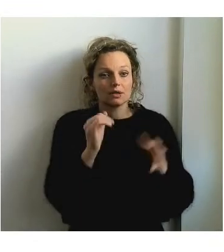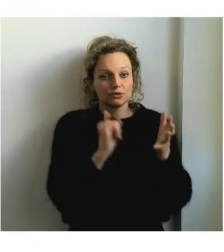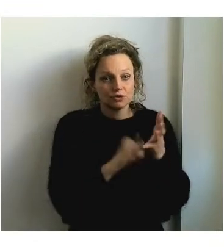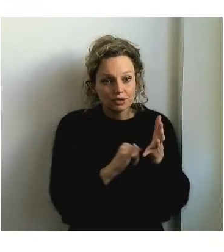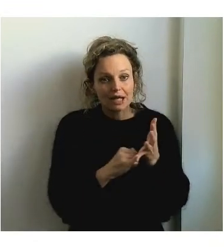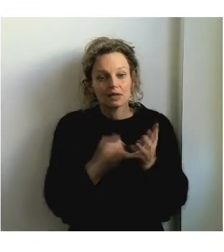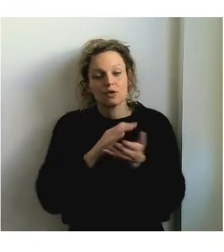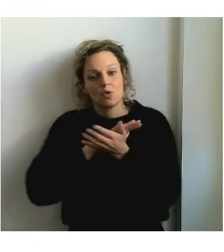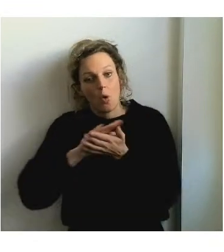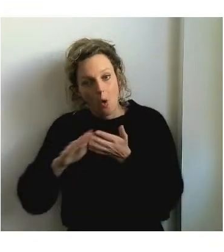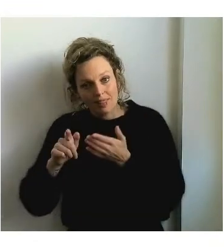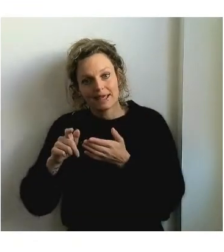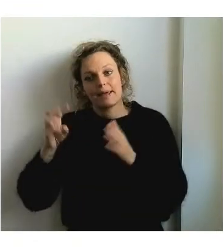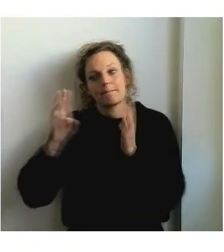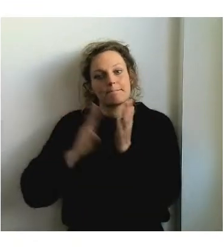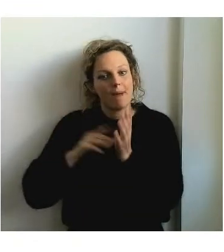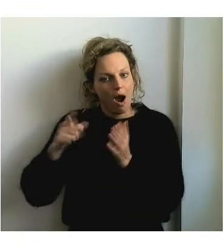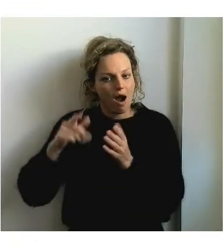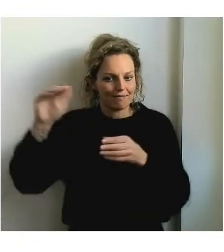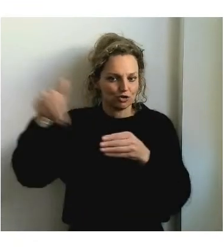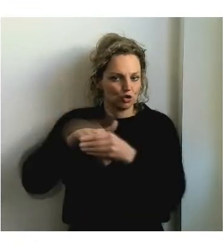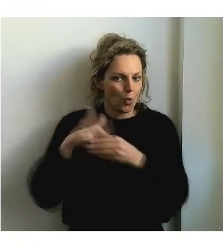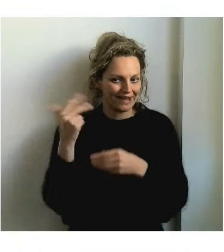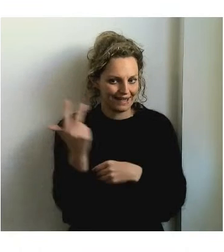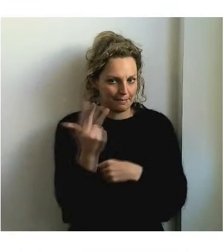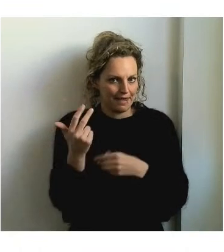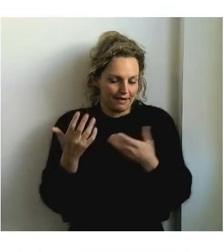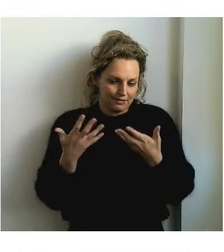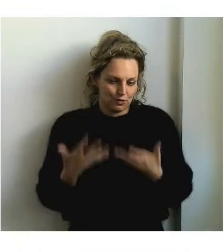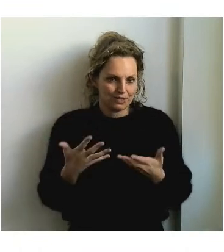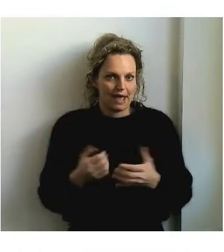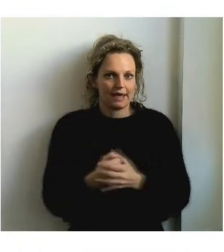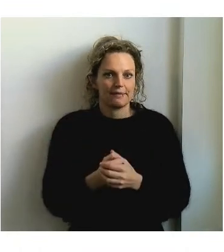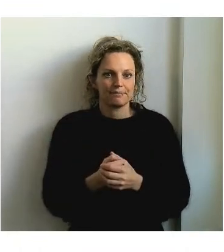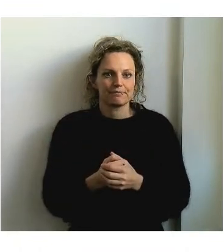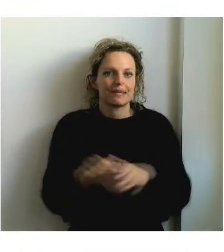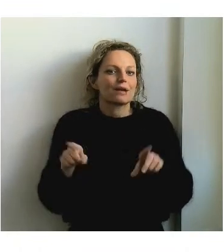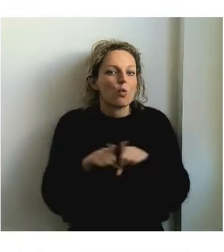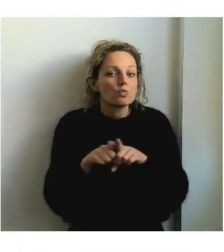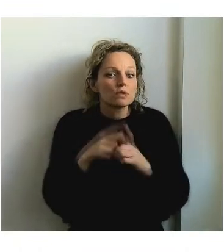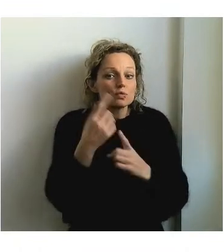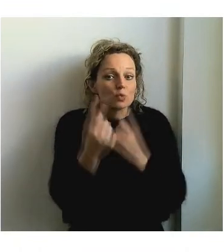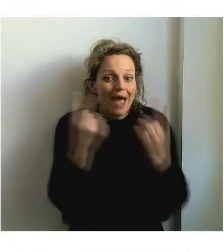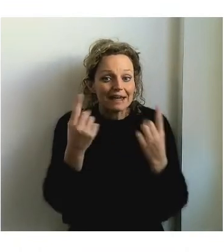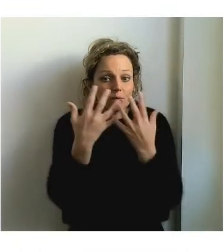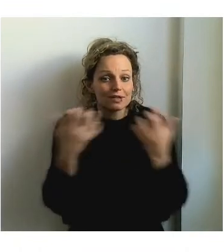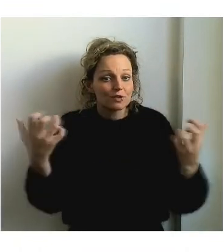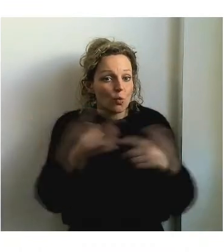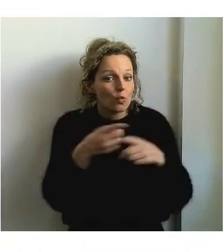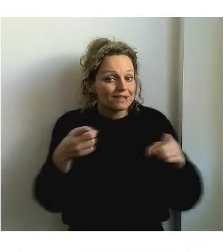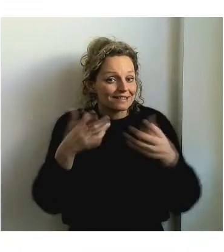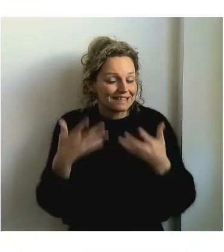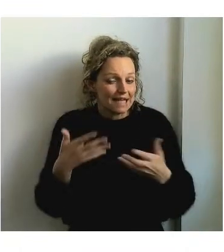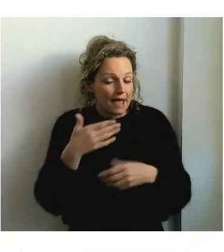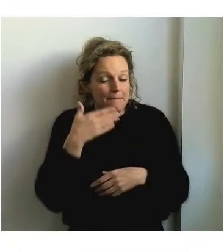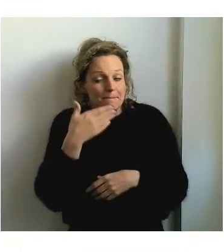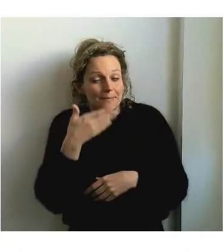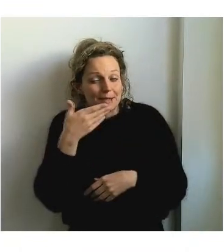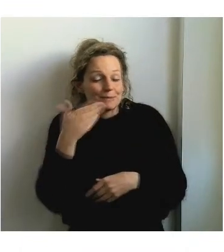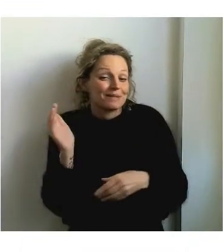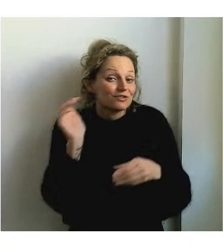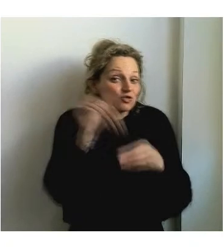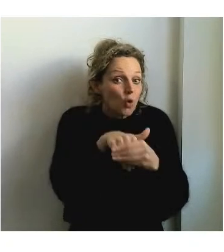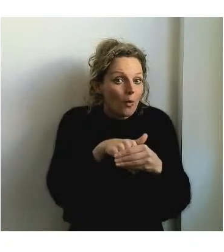panel. And finally, to anyone watching this today, please join the next session, the Lunch and Learn